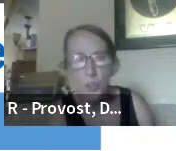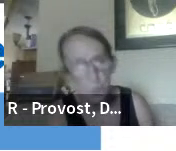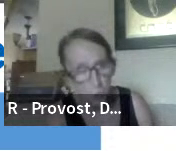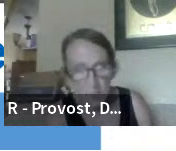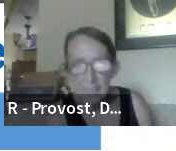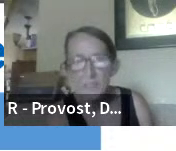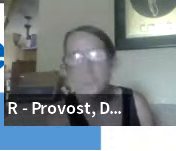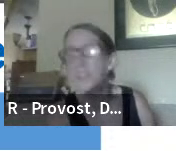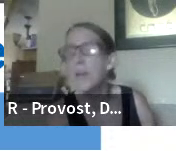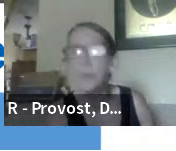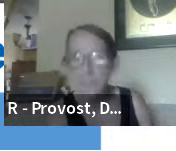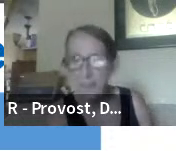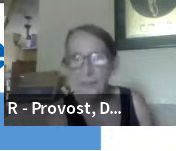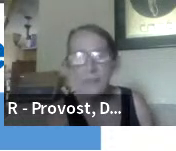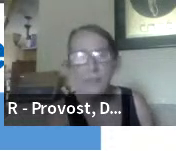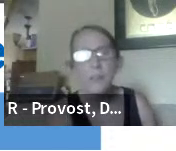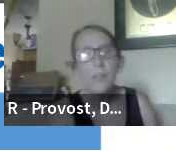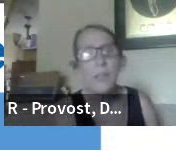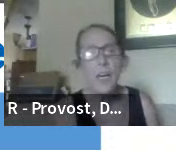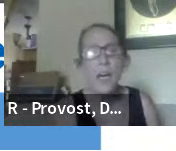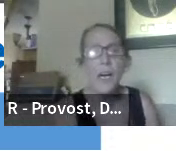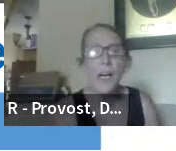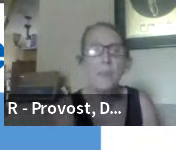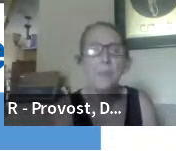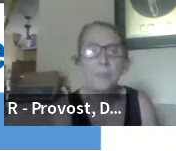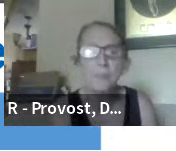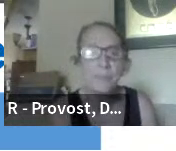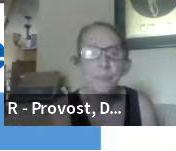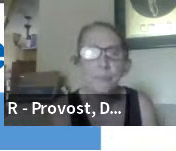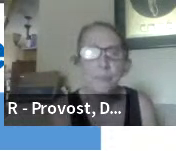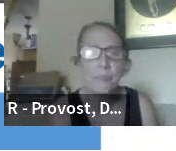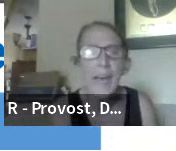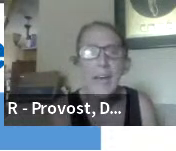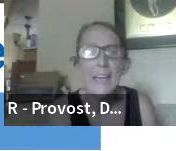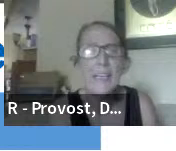many more trees, type of thing? And